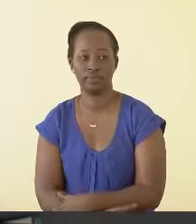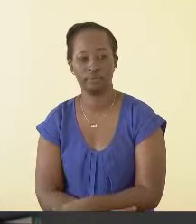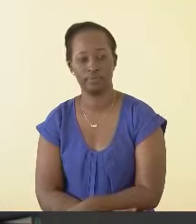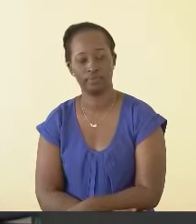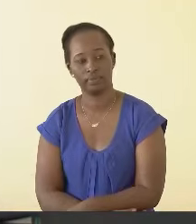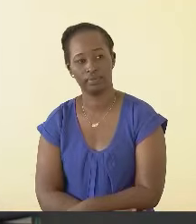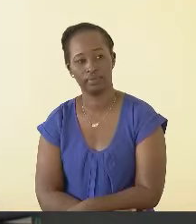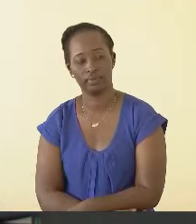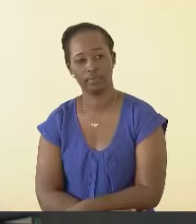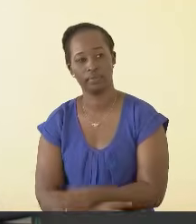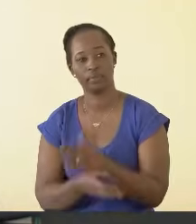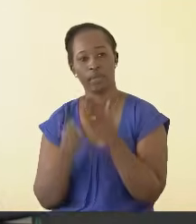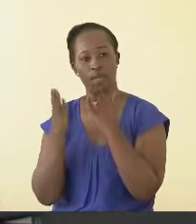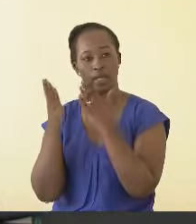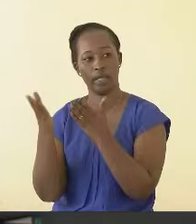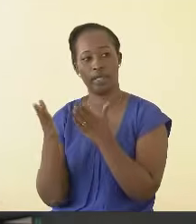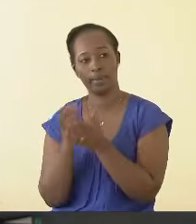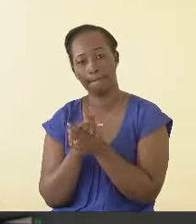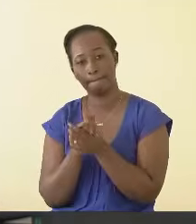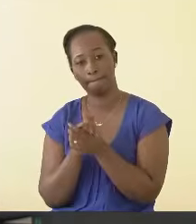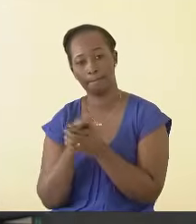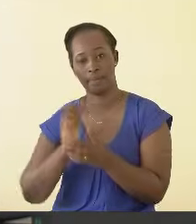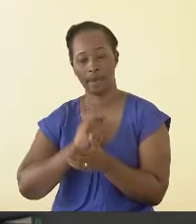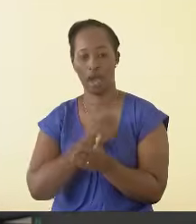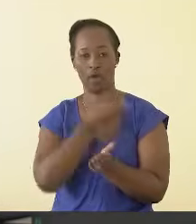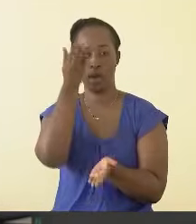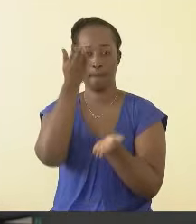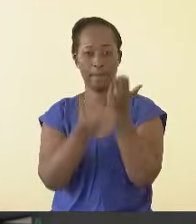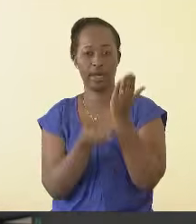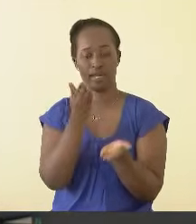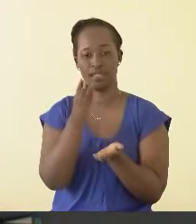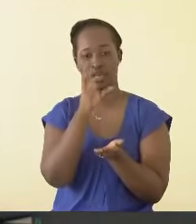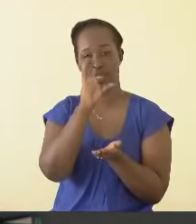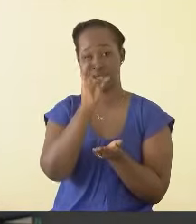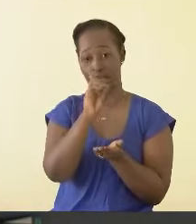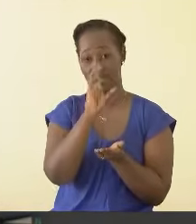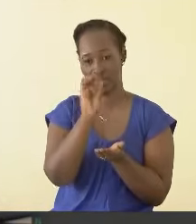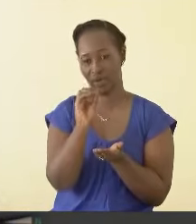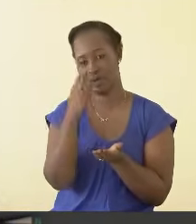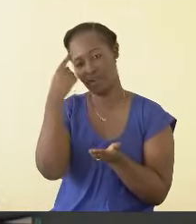2,760,000. So here, this is our balance carried down for